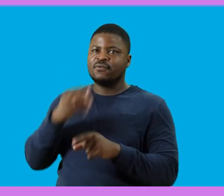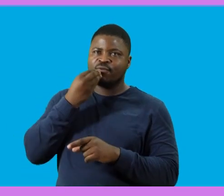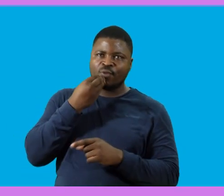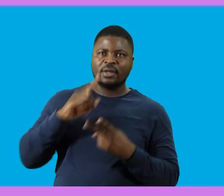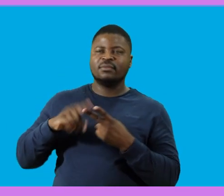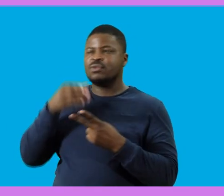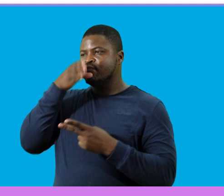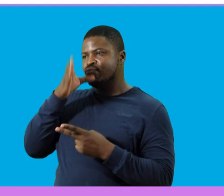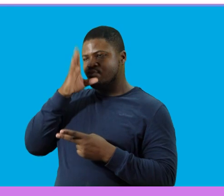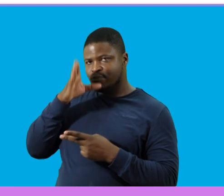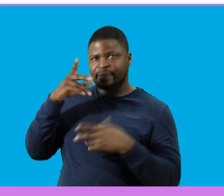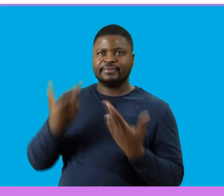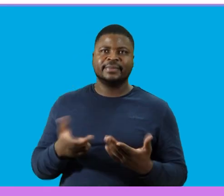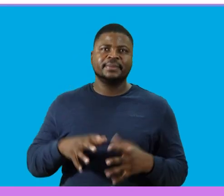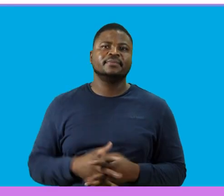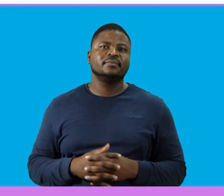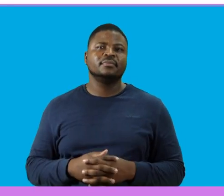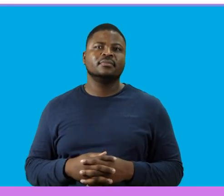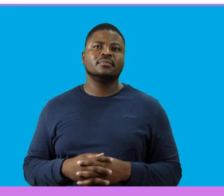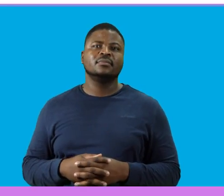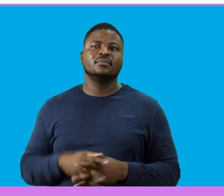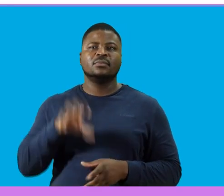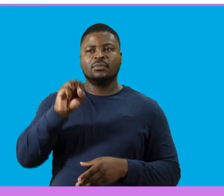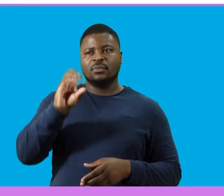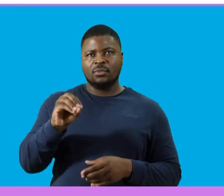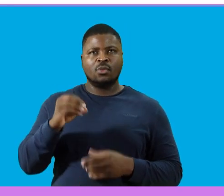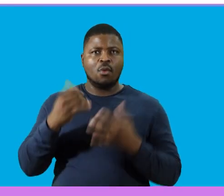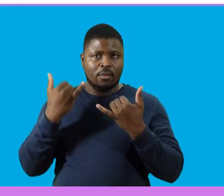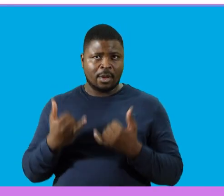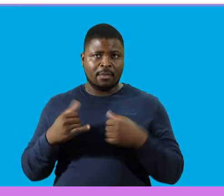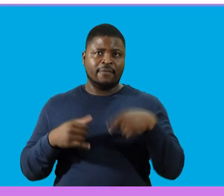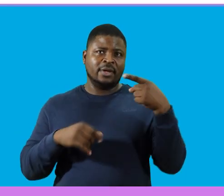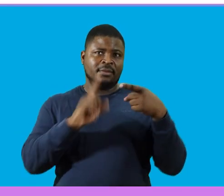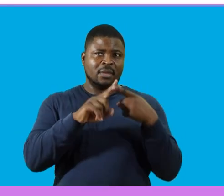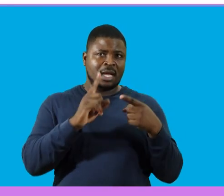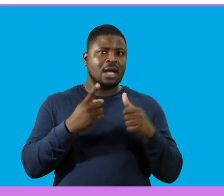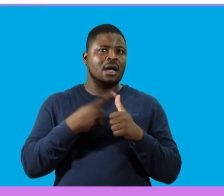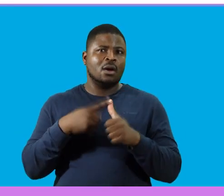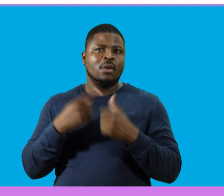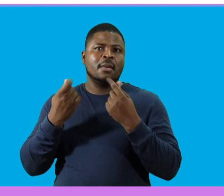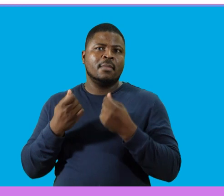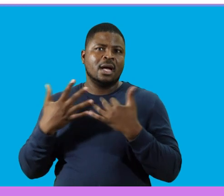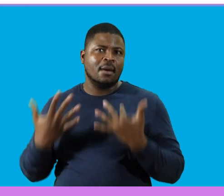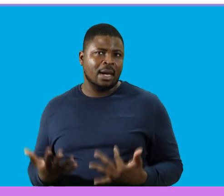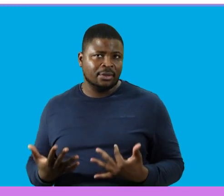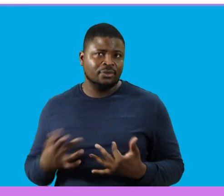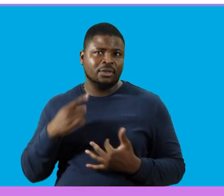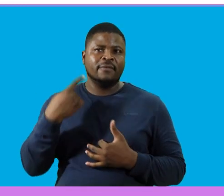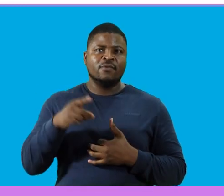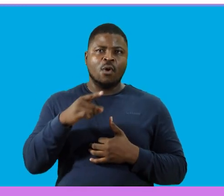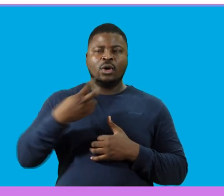question. So now, by number 1, calculate the cost for his